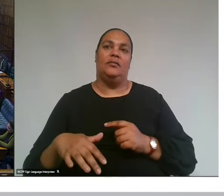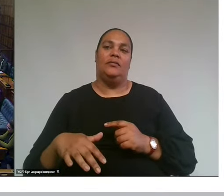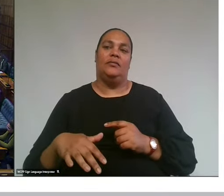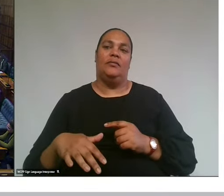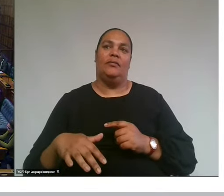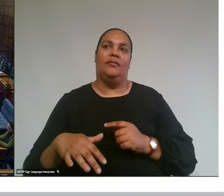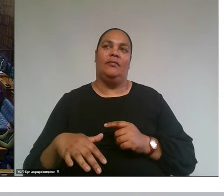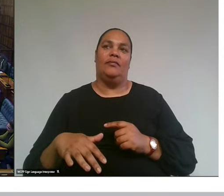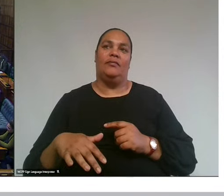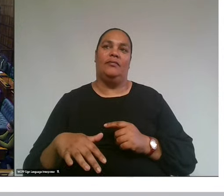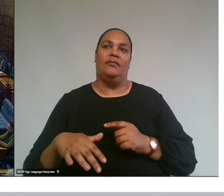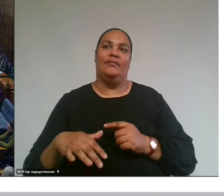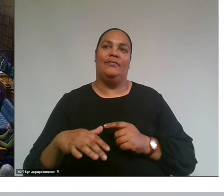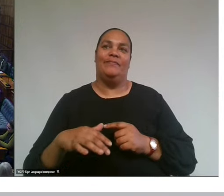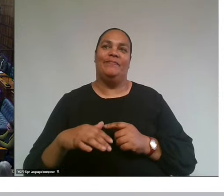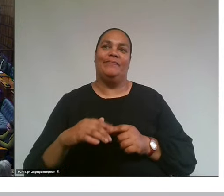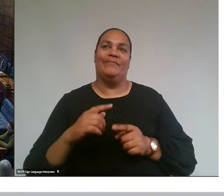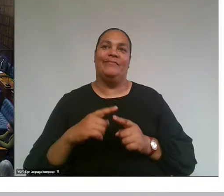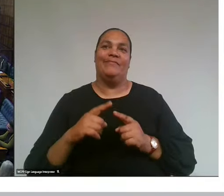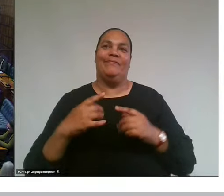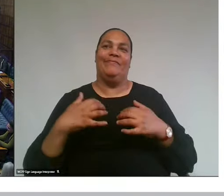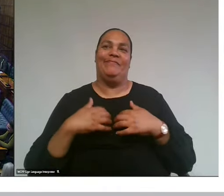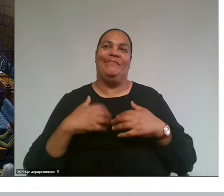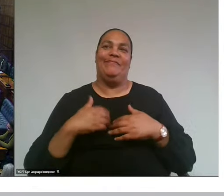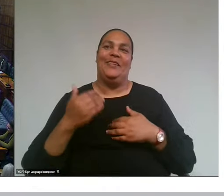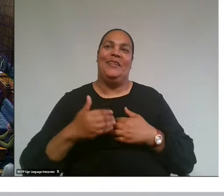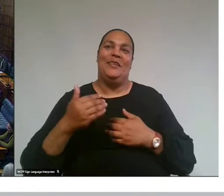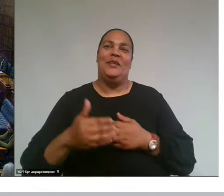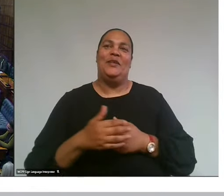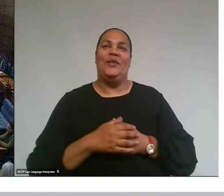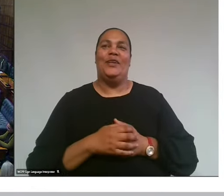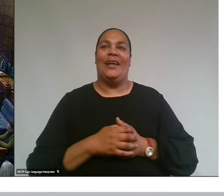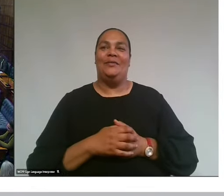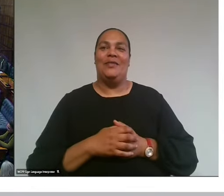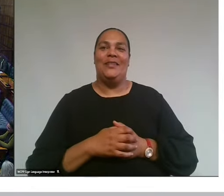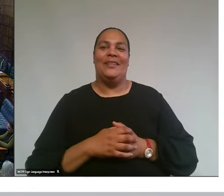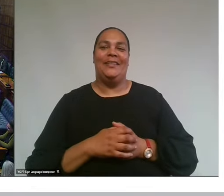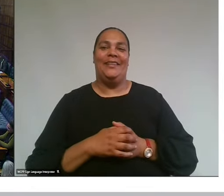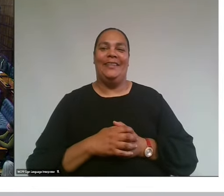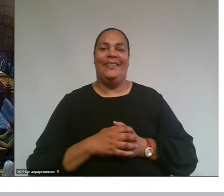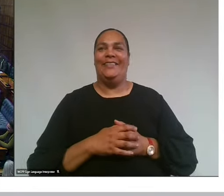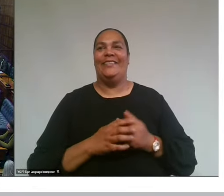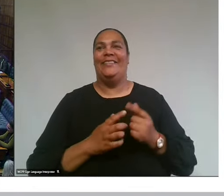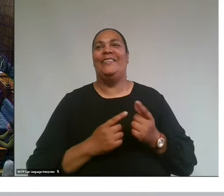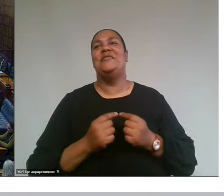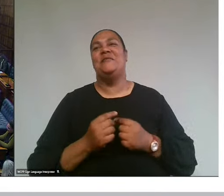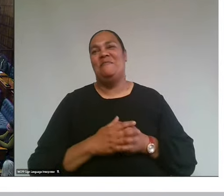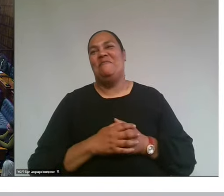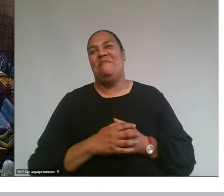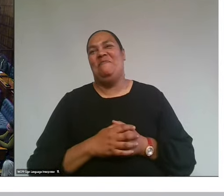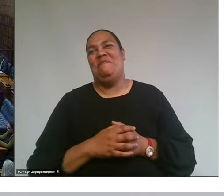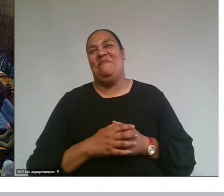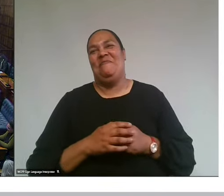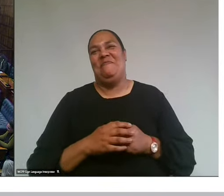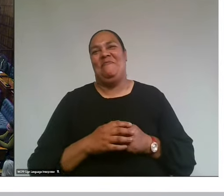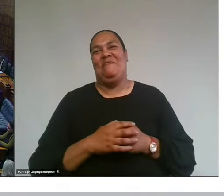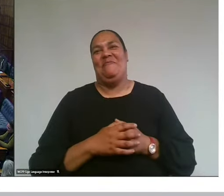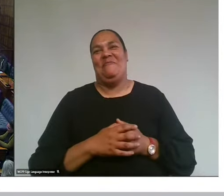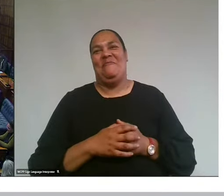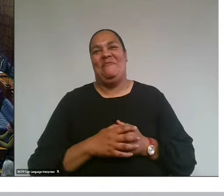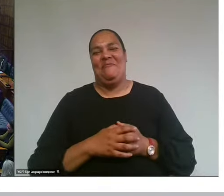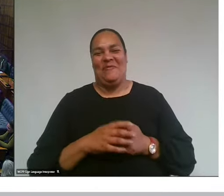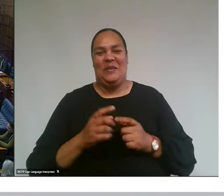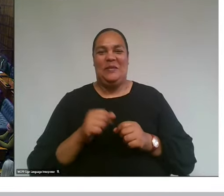very H woring Trend that is coming out especially in Township especially relating to spasers